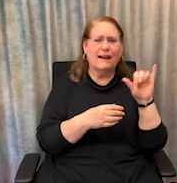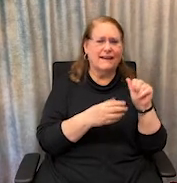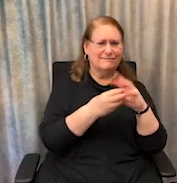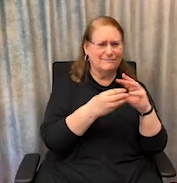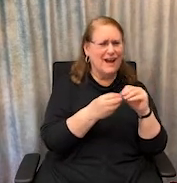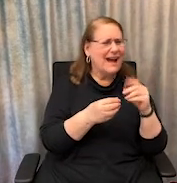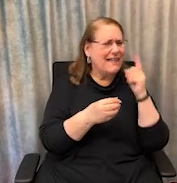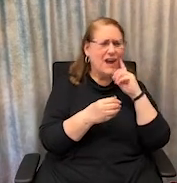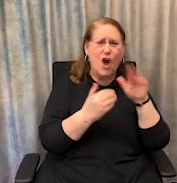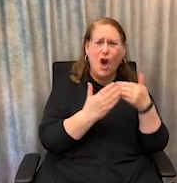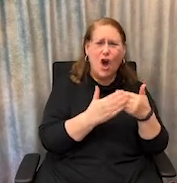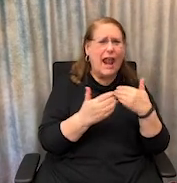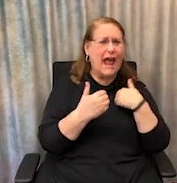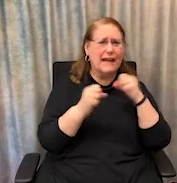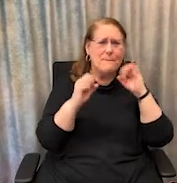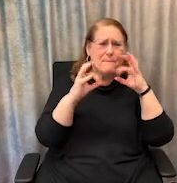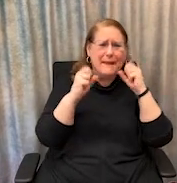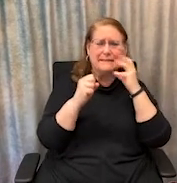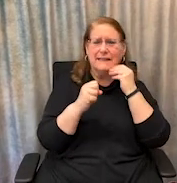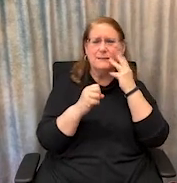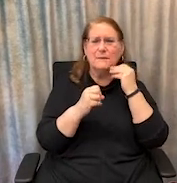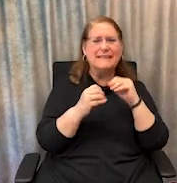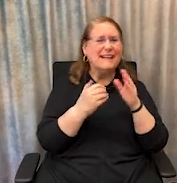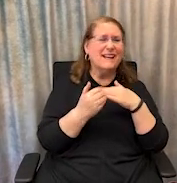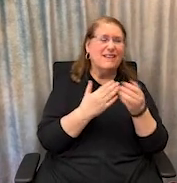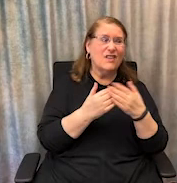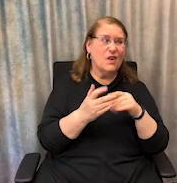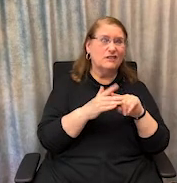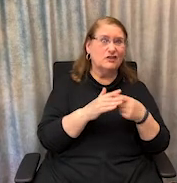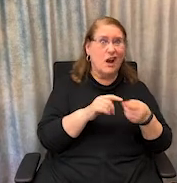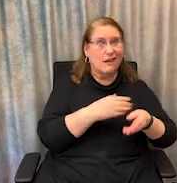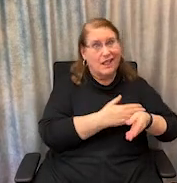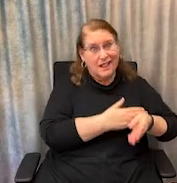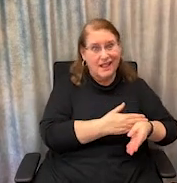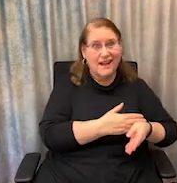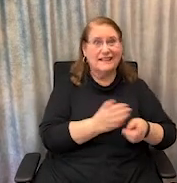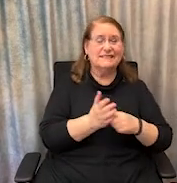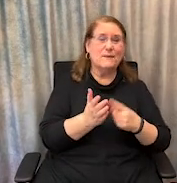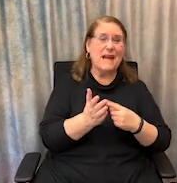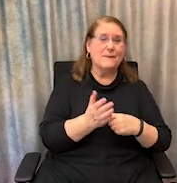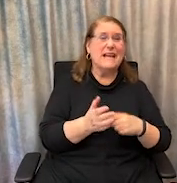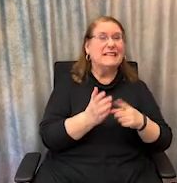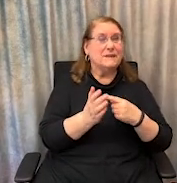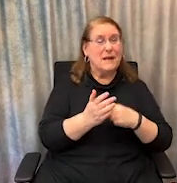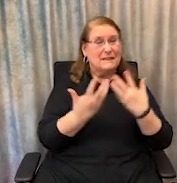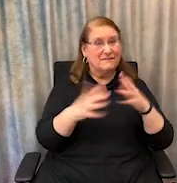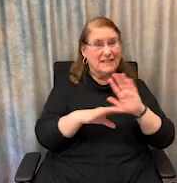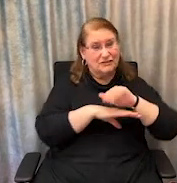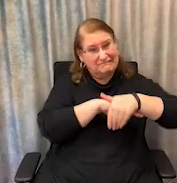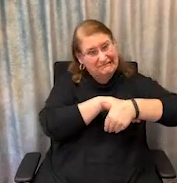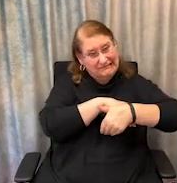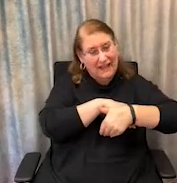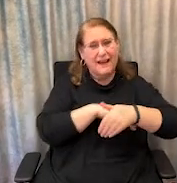time on set during shooting, even though we started pretty early sometimes and wrapped late at night. Mm. It was a